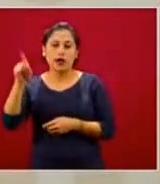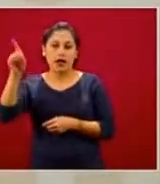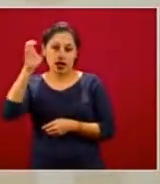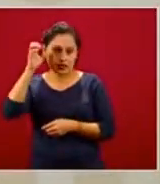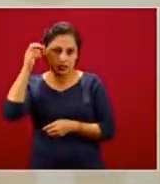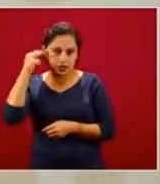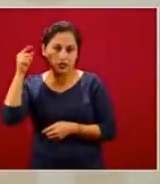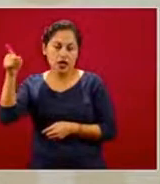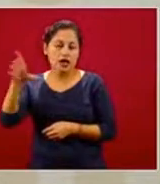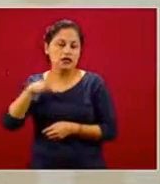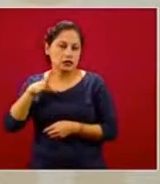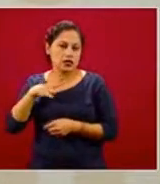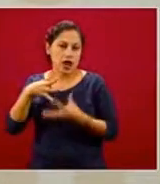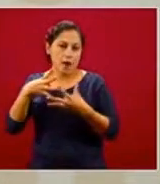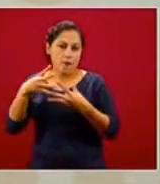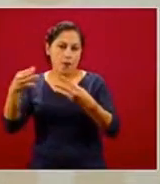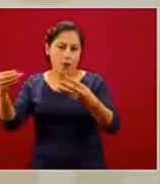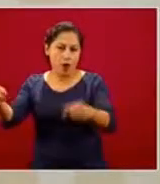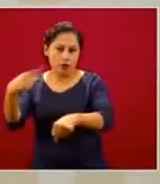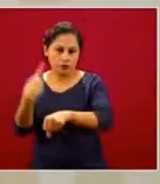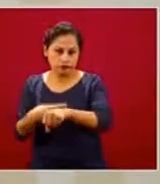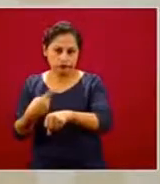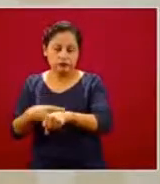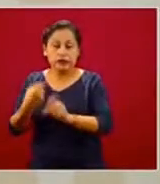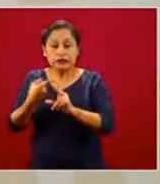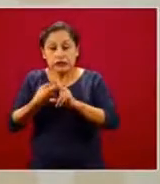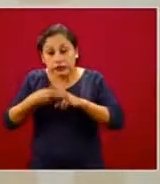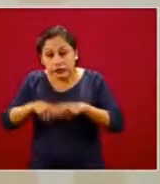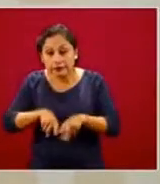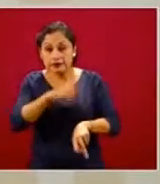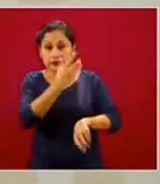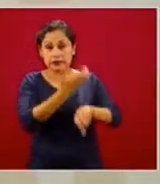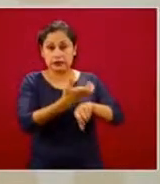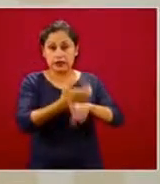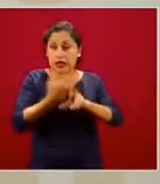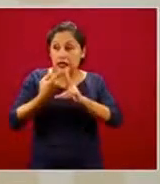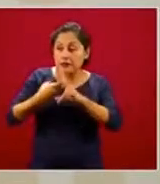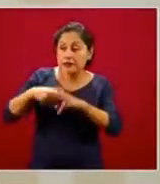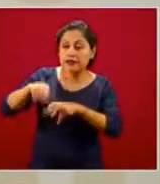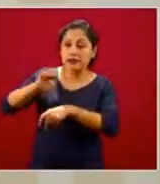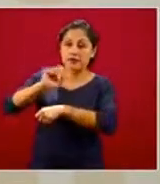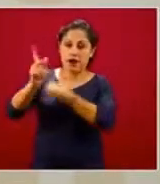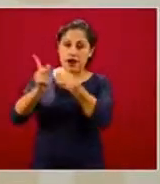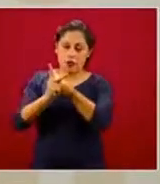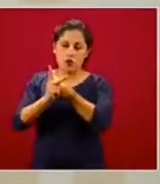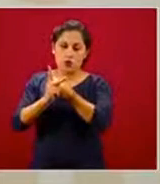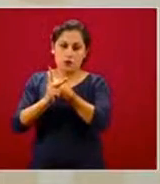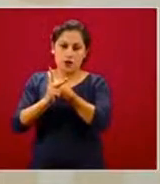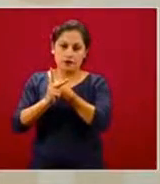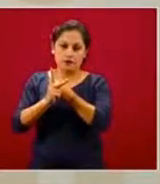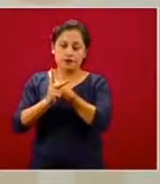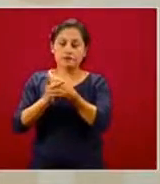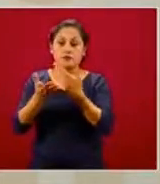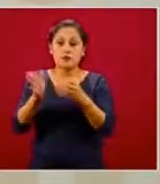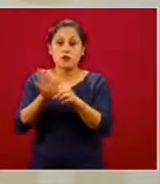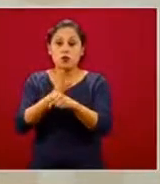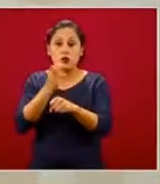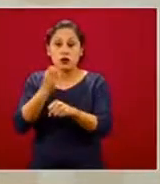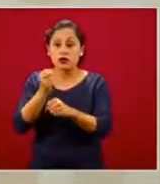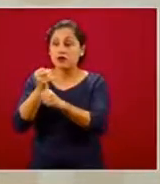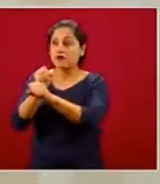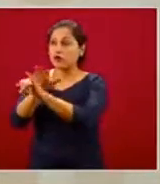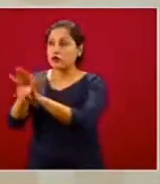time focused and concentrated in Wuhan, China, and then some cases in Western Europe and the United States.